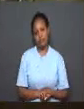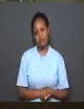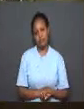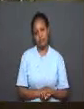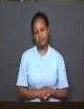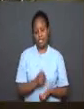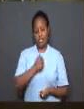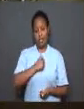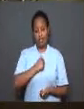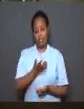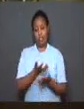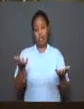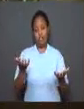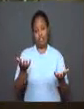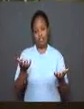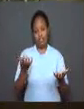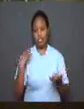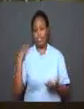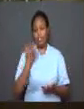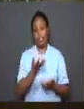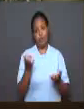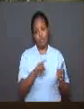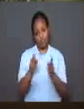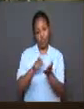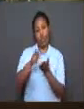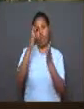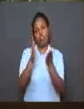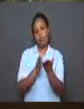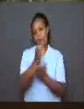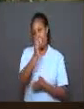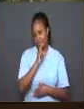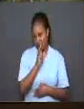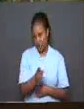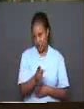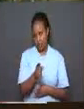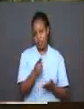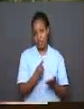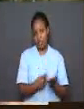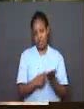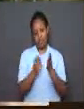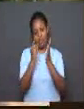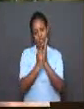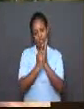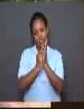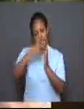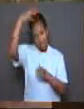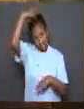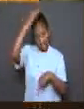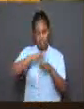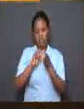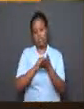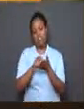The freedom to own property is a democratic right that is written into the Constitution.